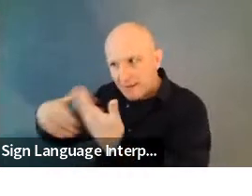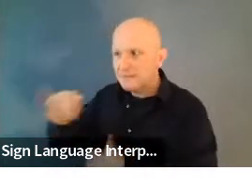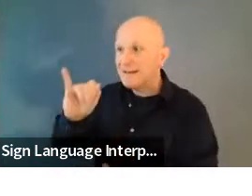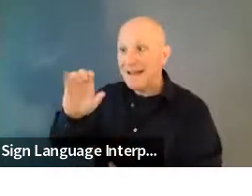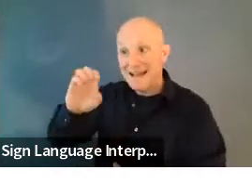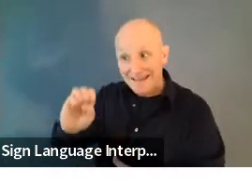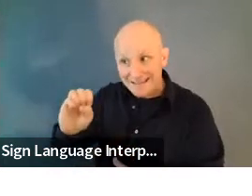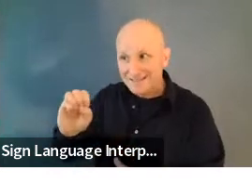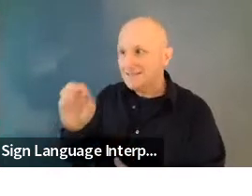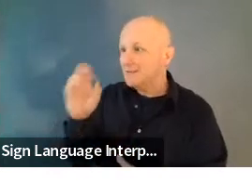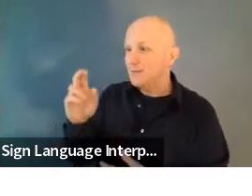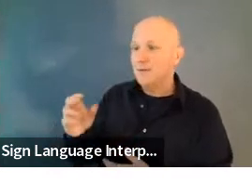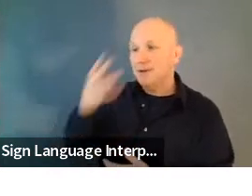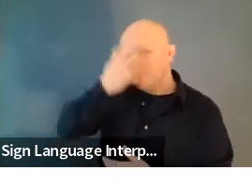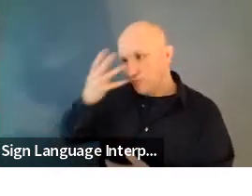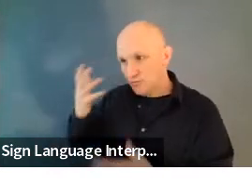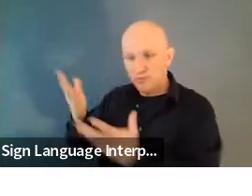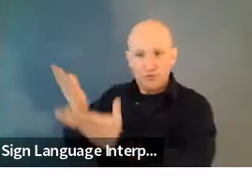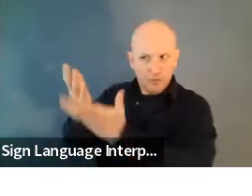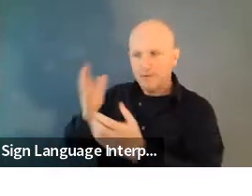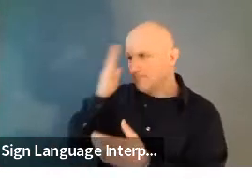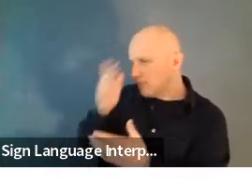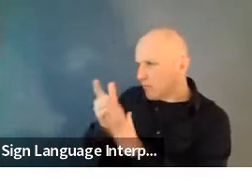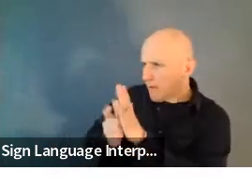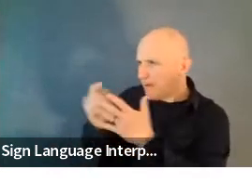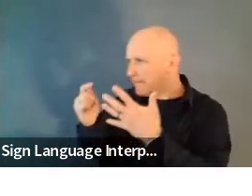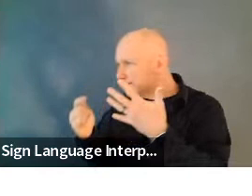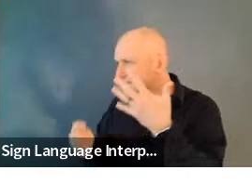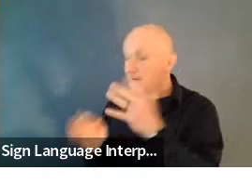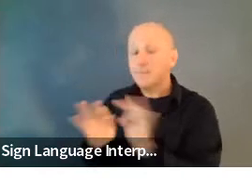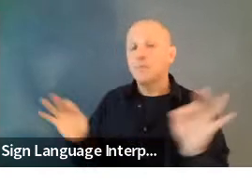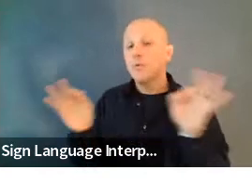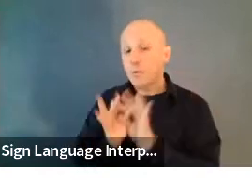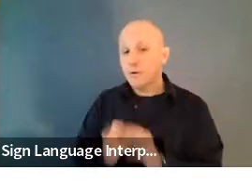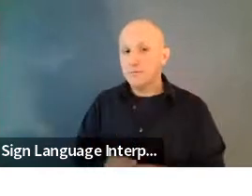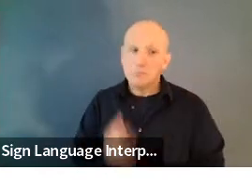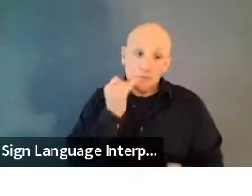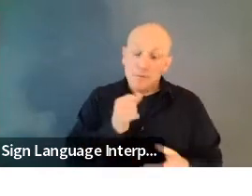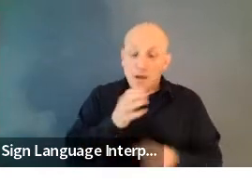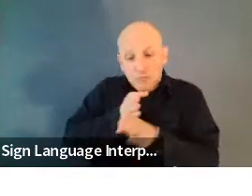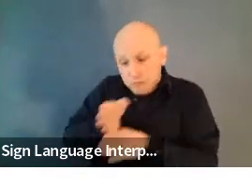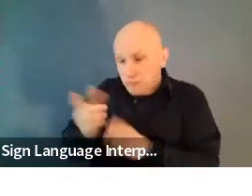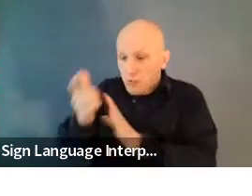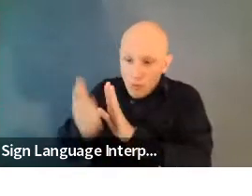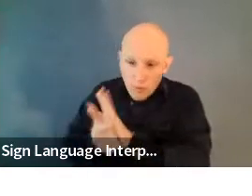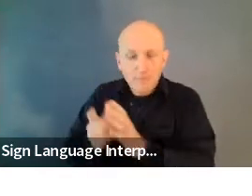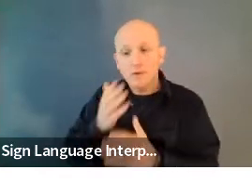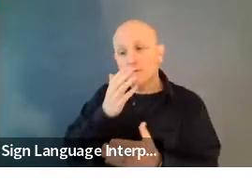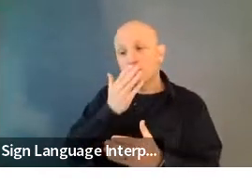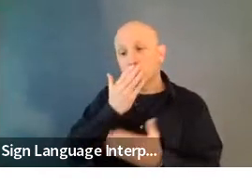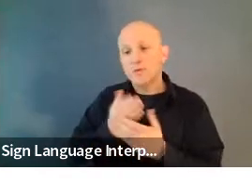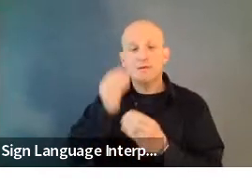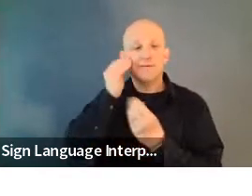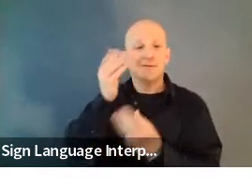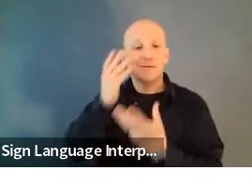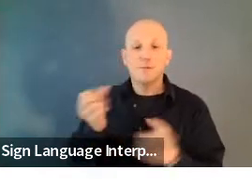even if they ultimately decide not to pursue that law degree. It's really valuable information. And a lot of students who come to the